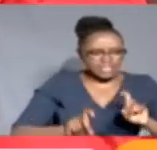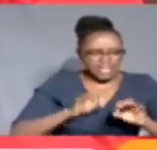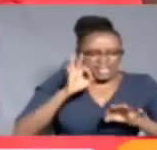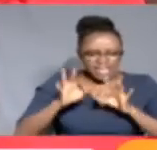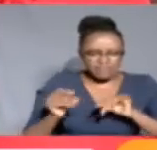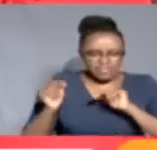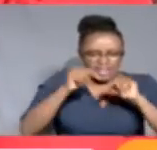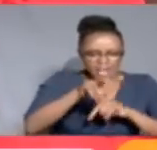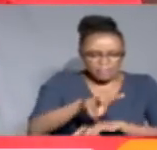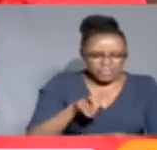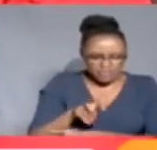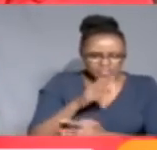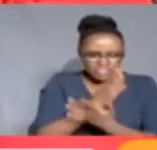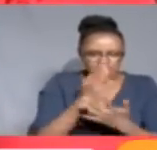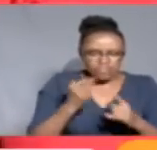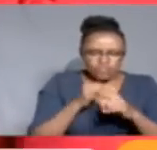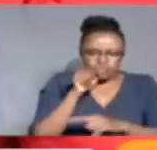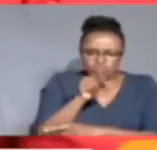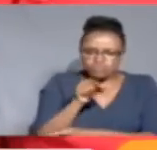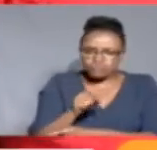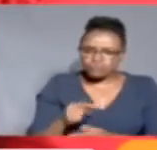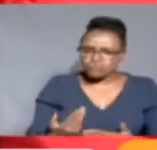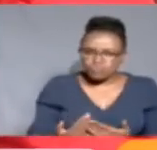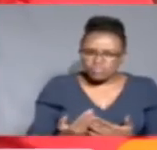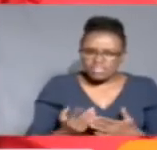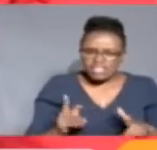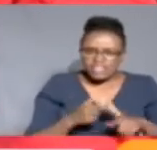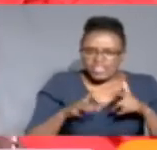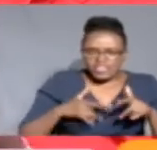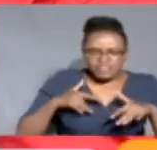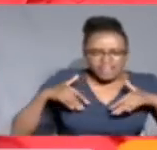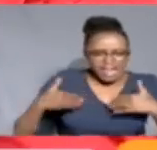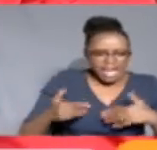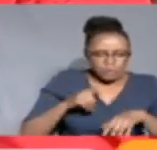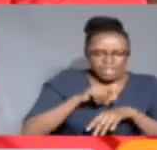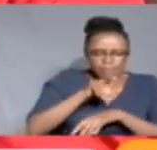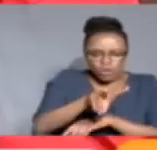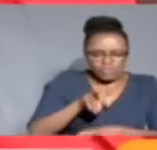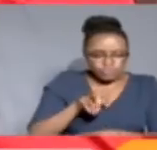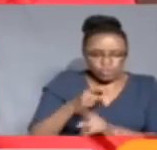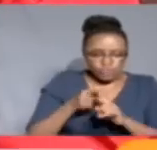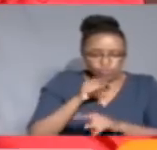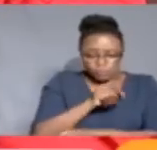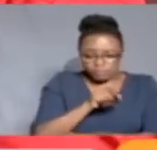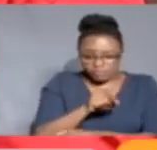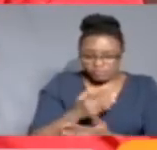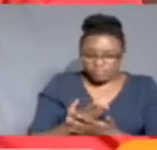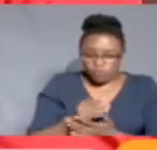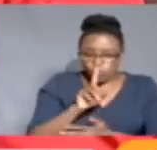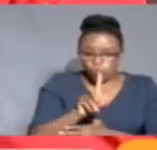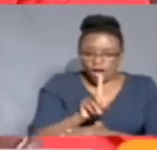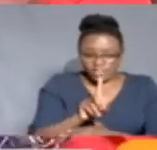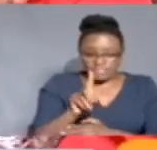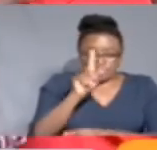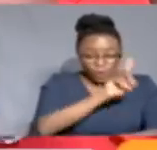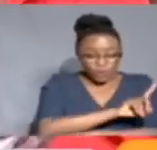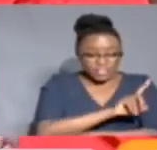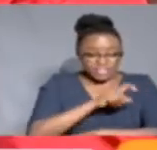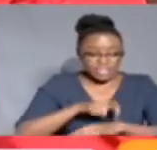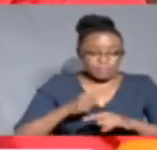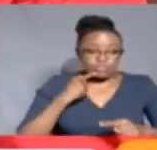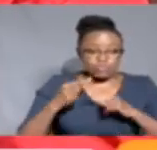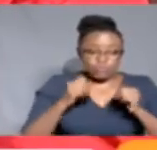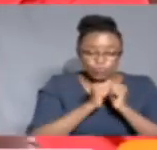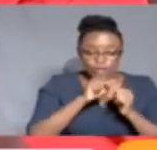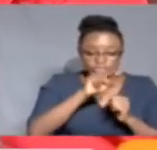come and steal something from you, how would they feel if you have stolen from them? Actually, one of them, one day when we are talking